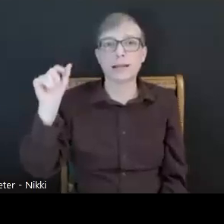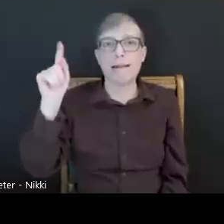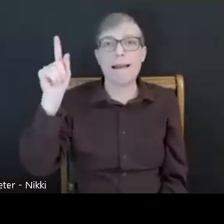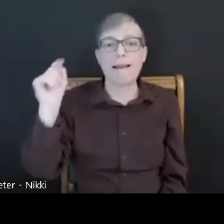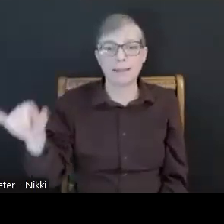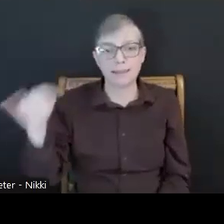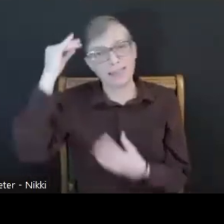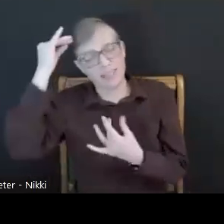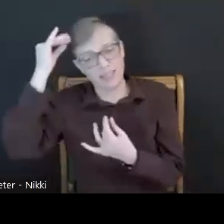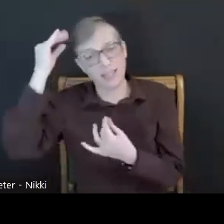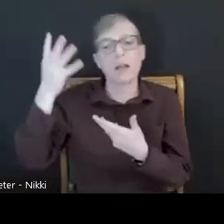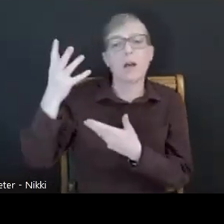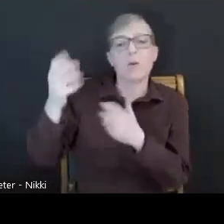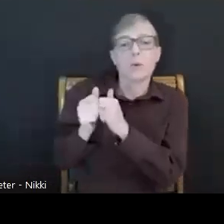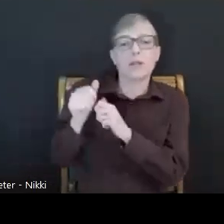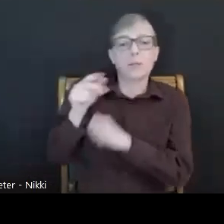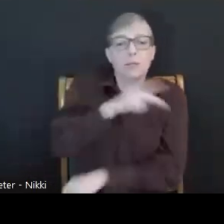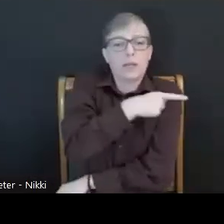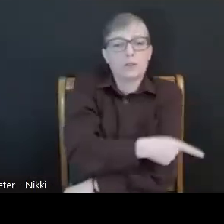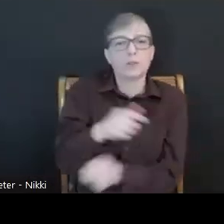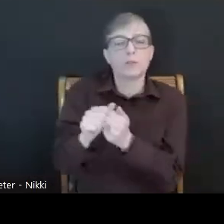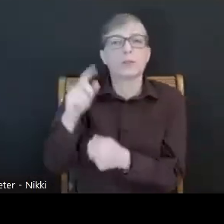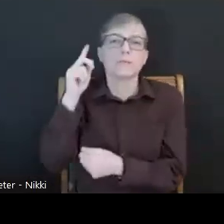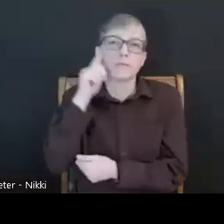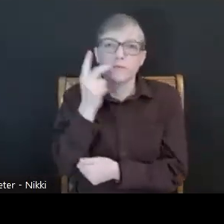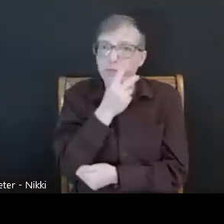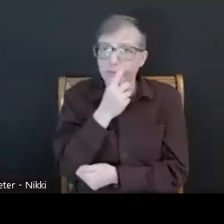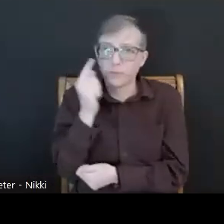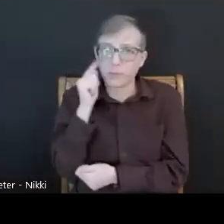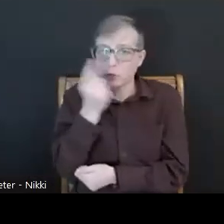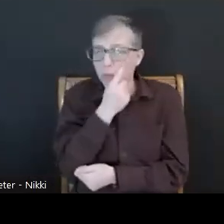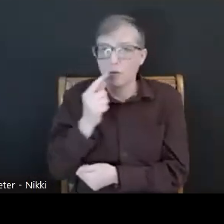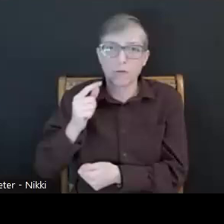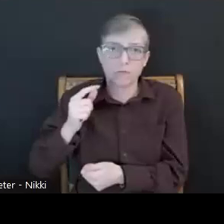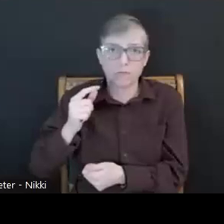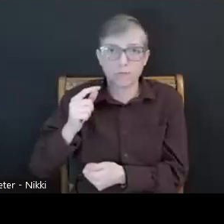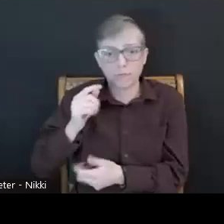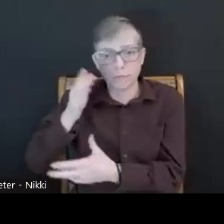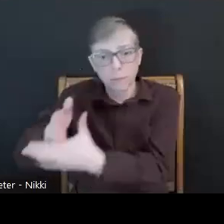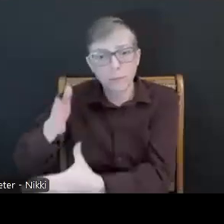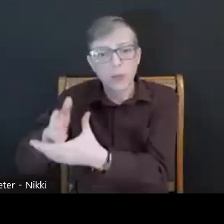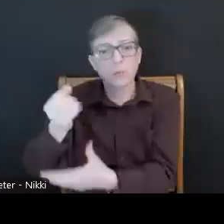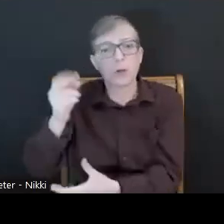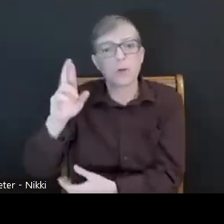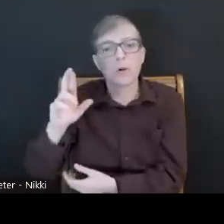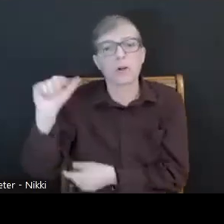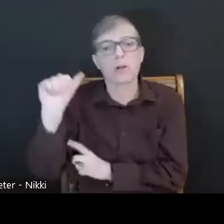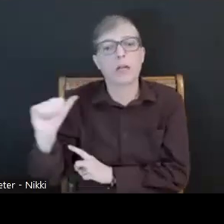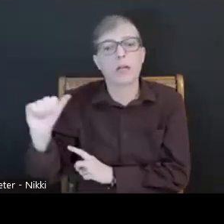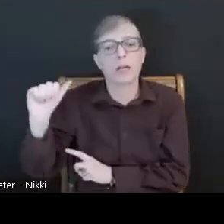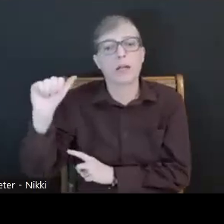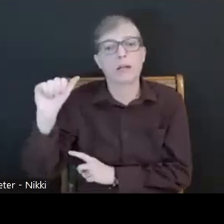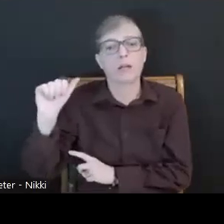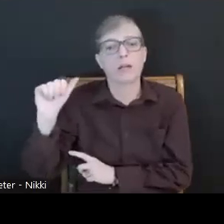lost spouses, they have other age-related issues affecting their mental health, but still, about over 30%